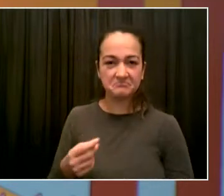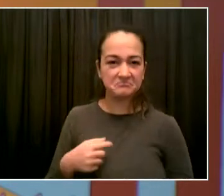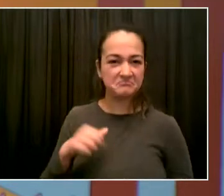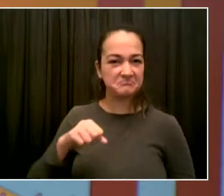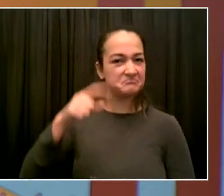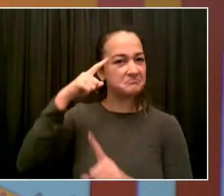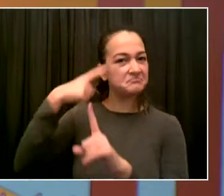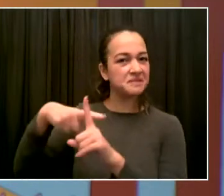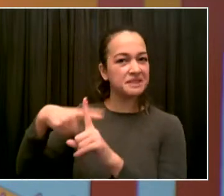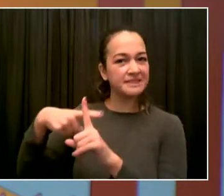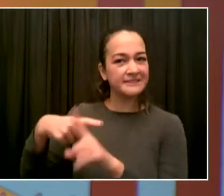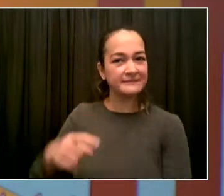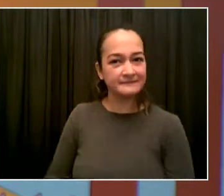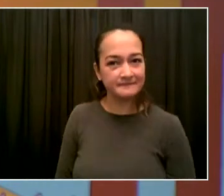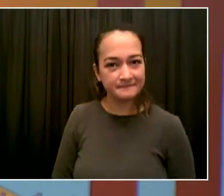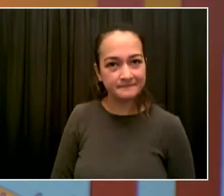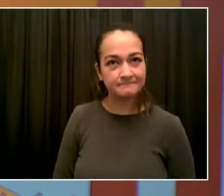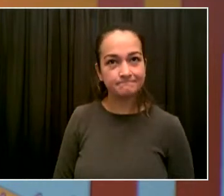ahead, Emma.